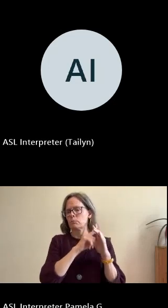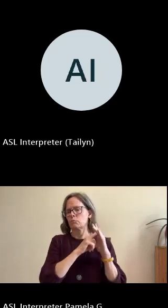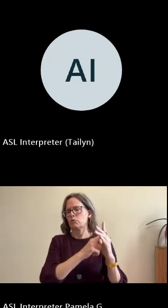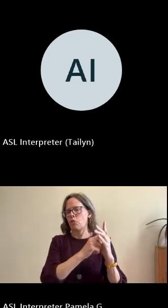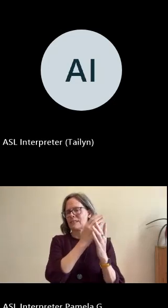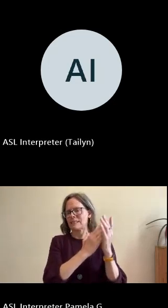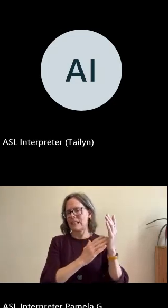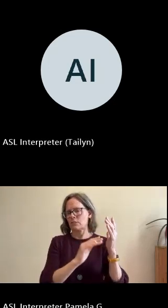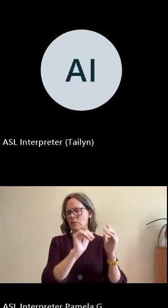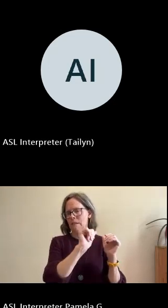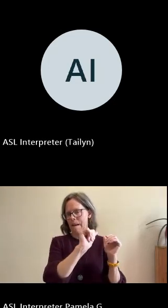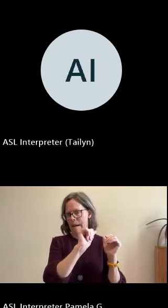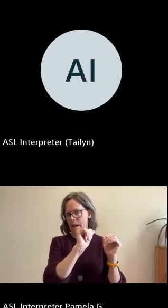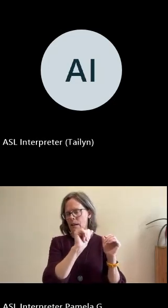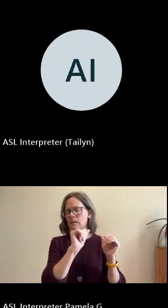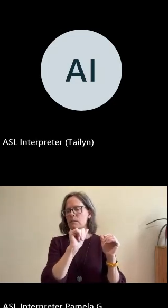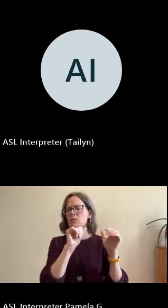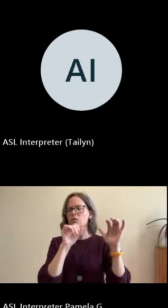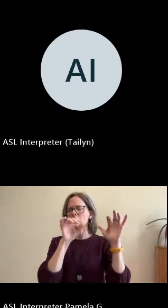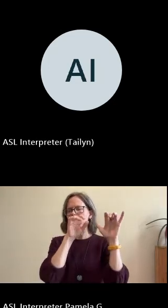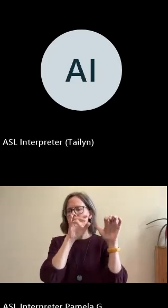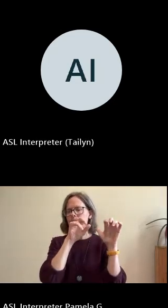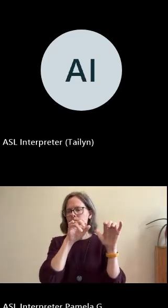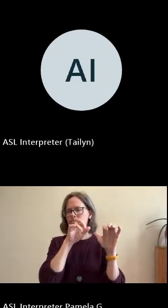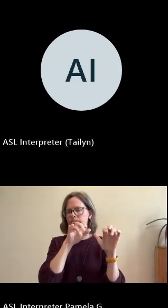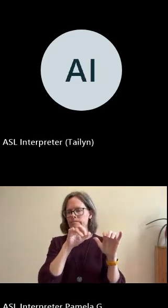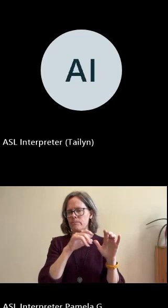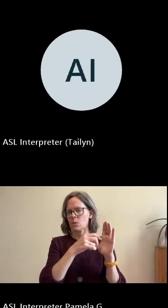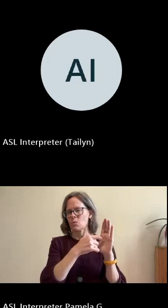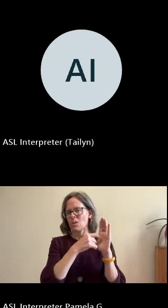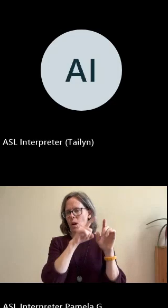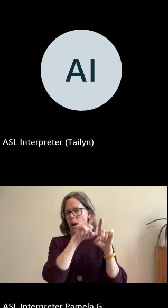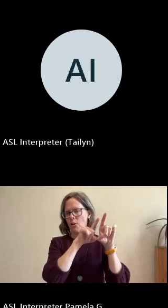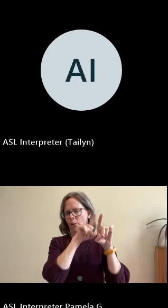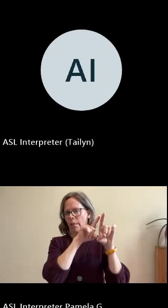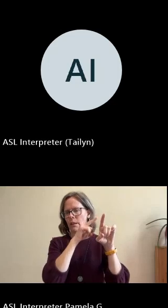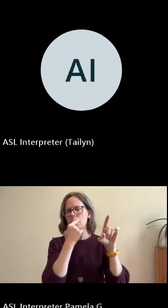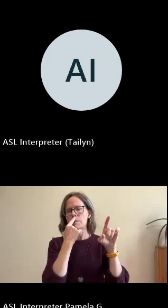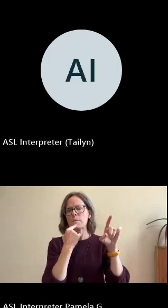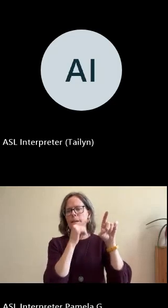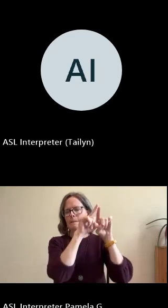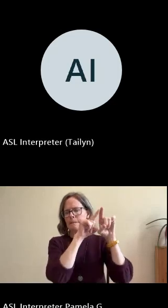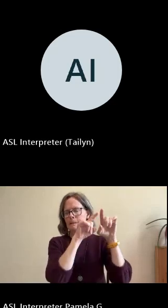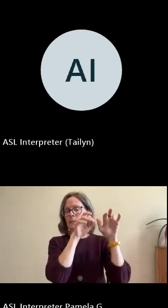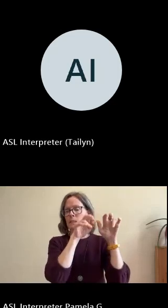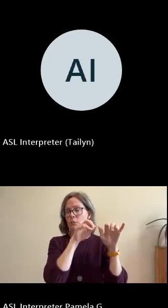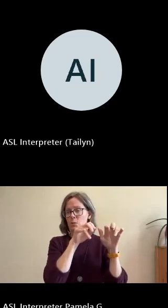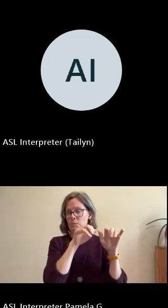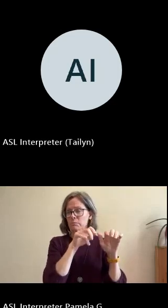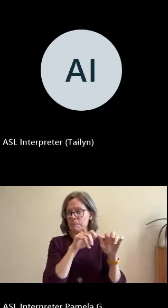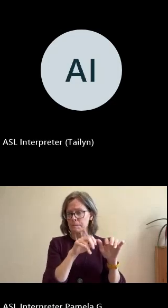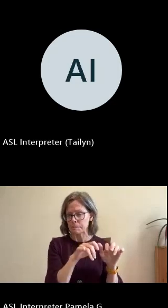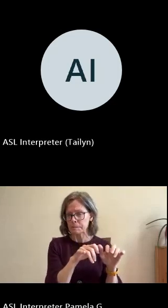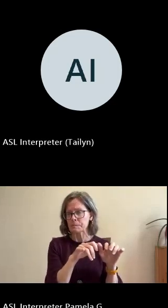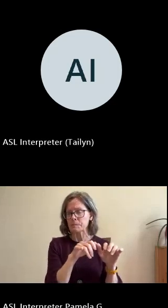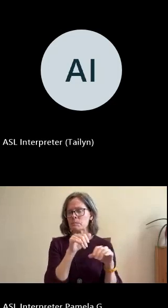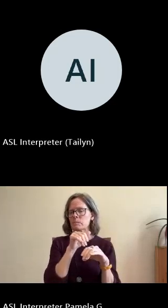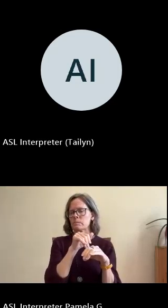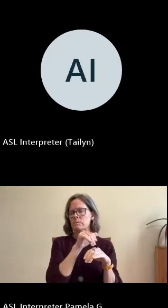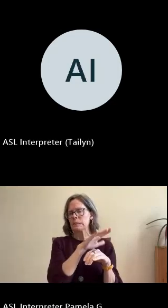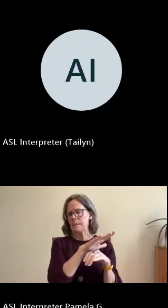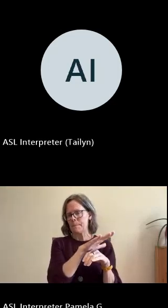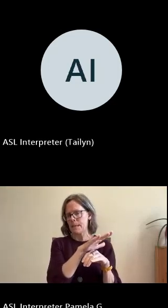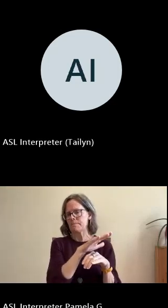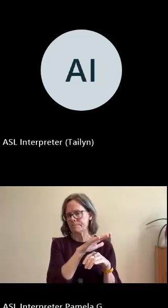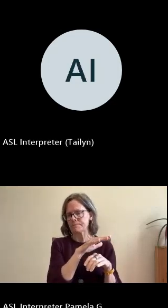You're just going to make sure to fill in all the required fields and so that it will submit. And feel free to put in